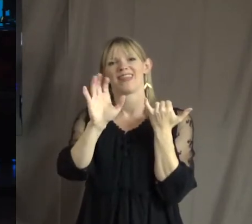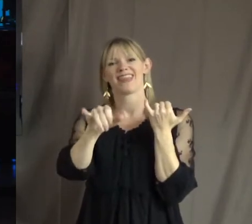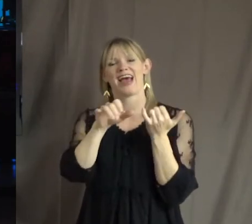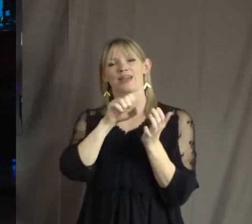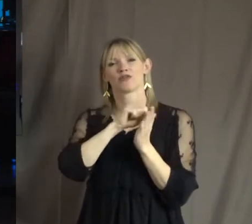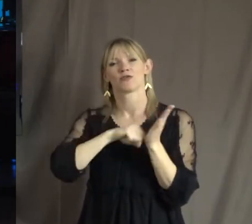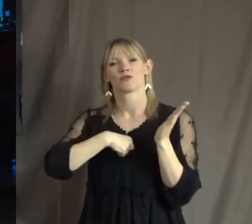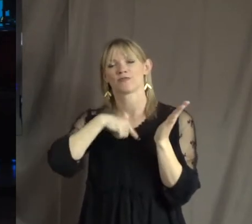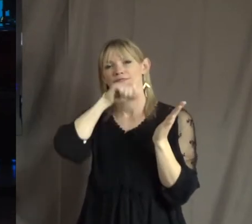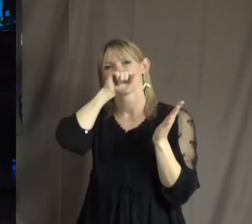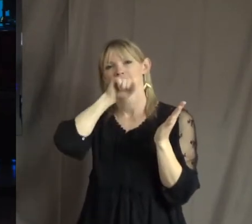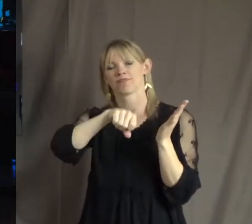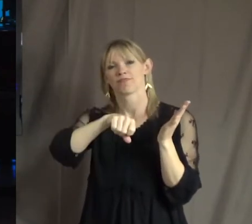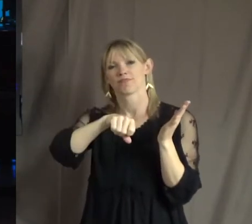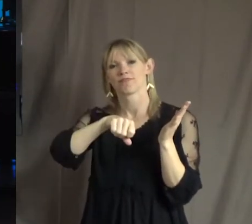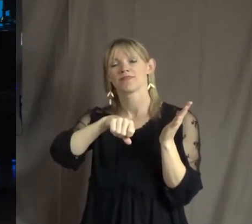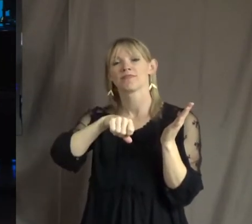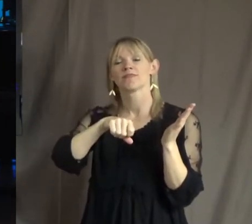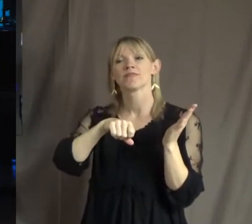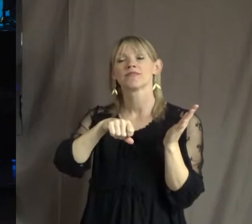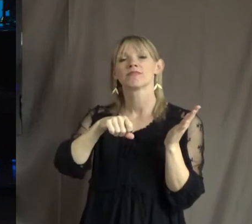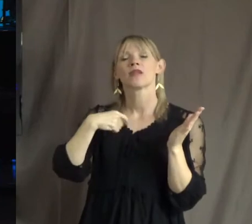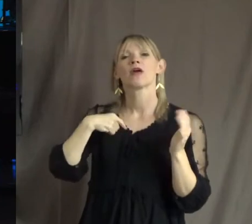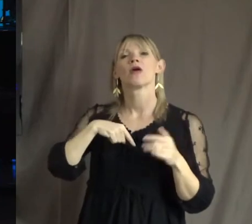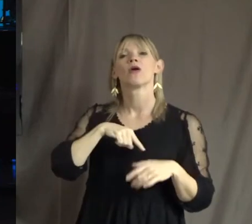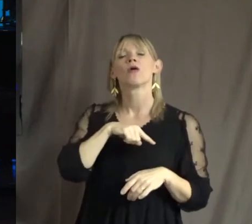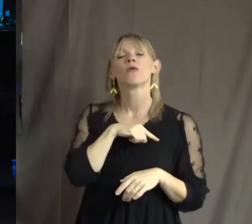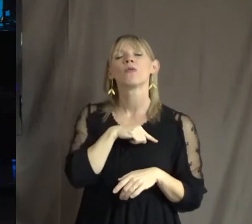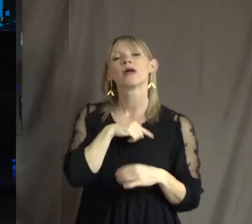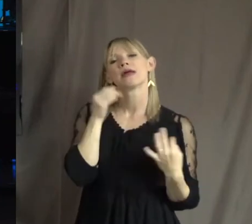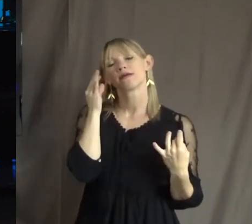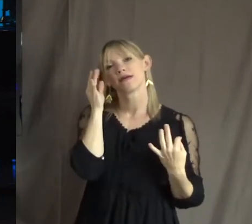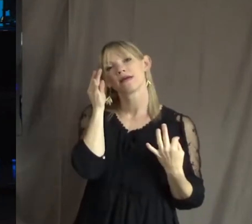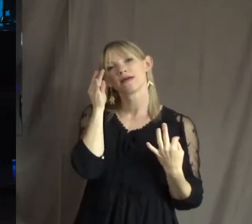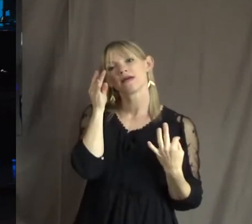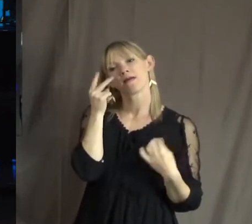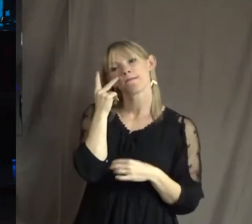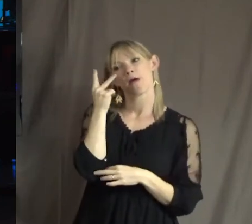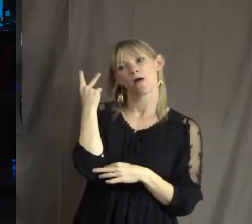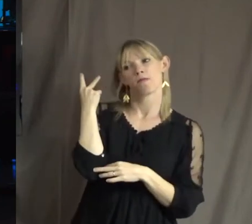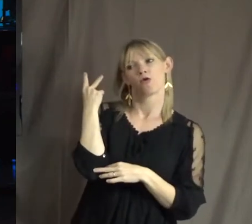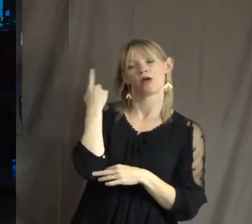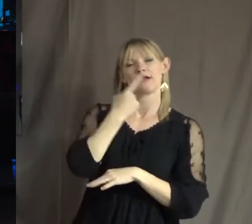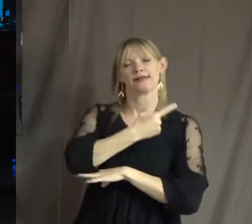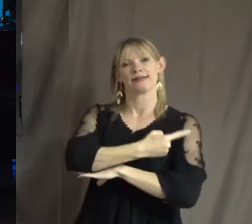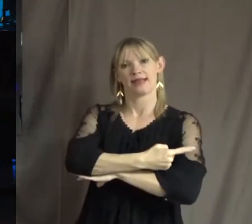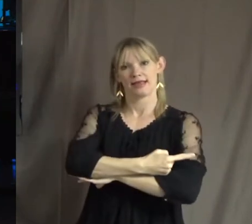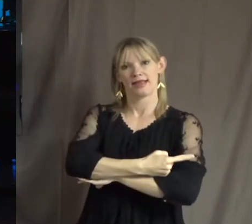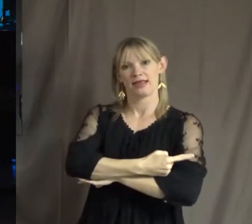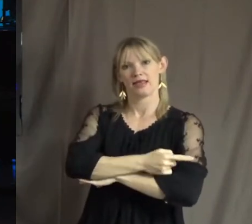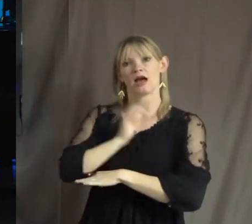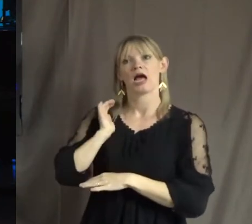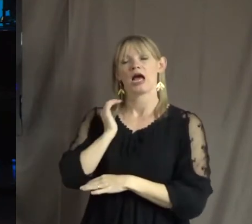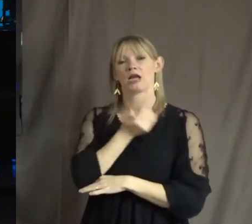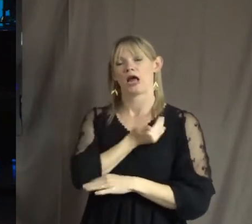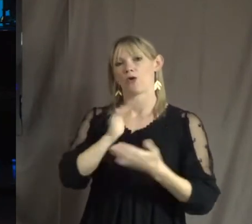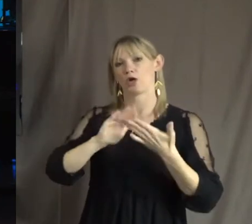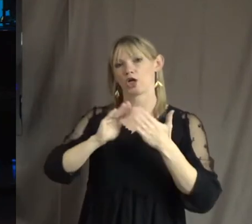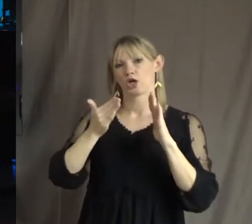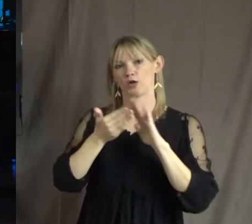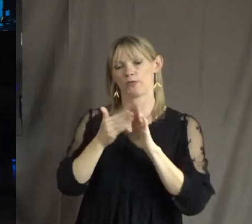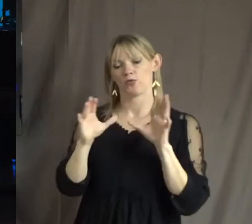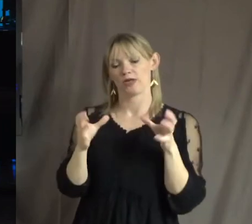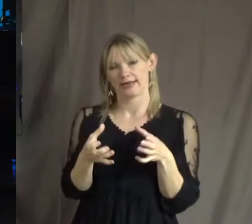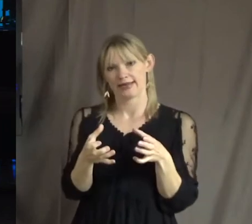scripture. And when we think about Memorial Day and our community, you know,